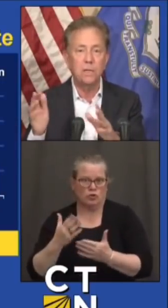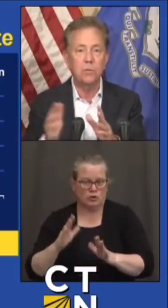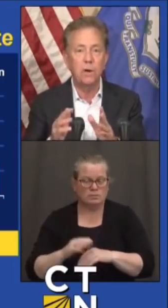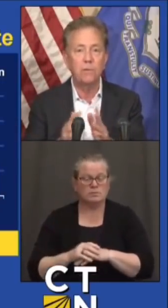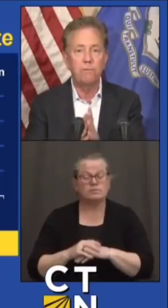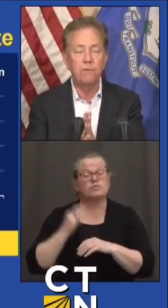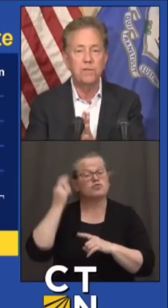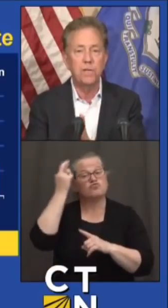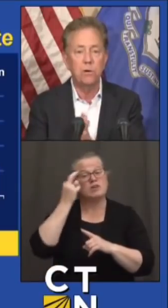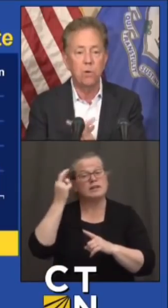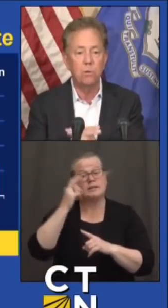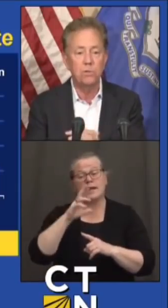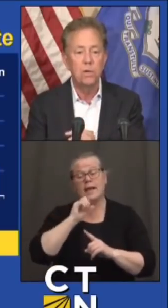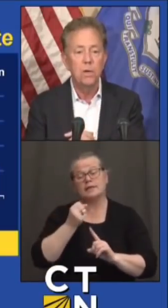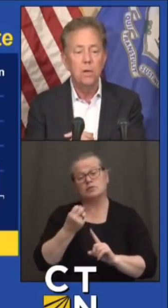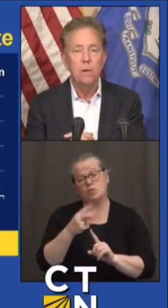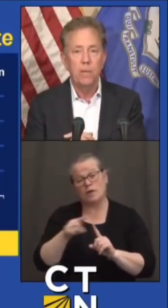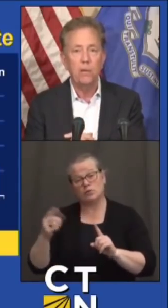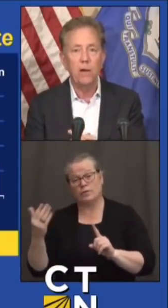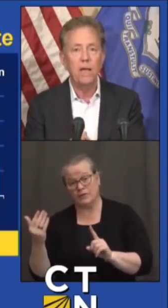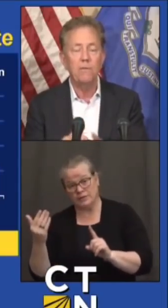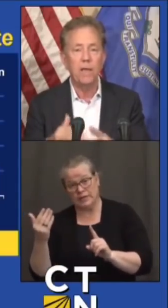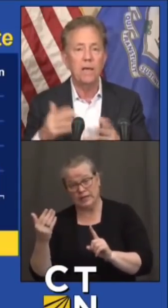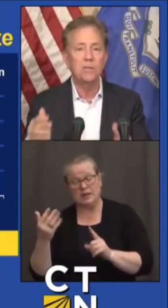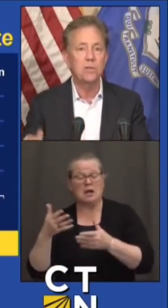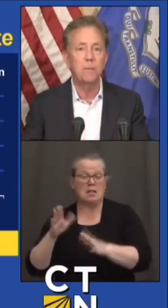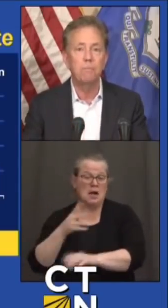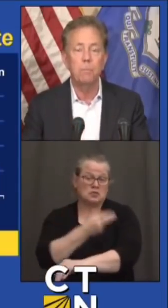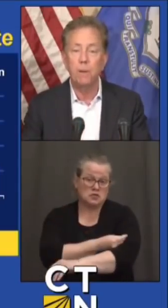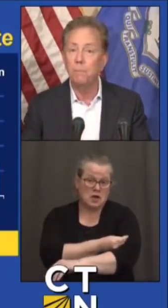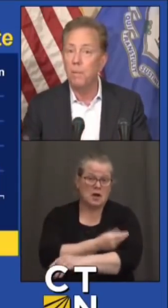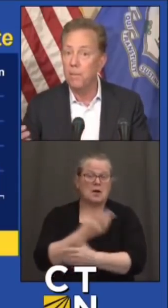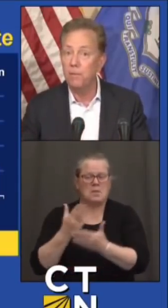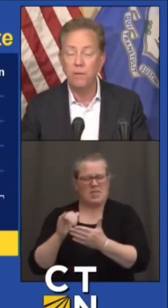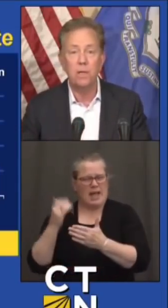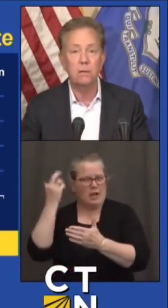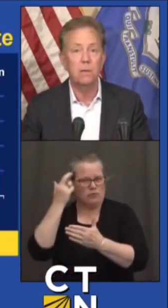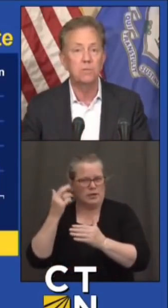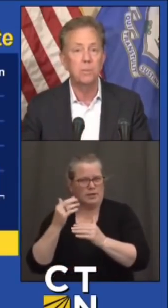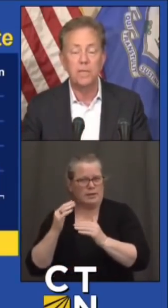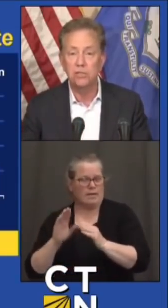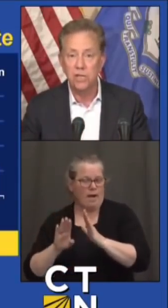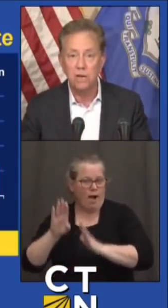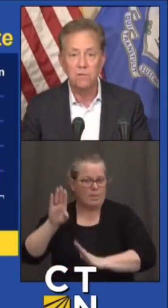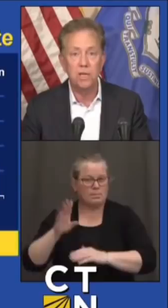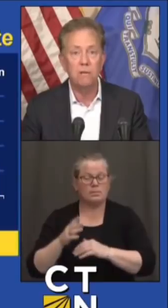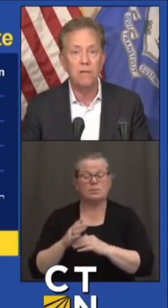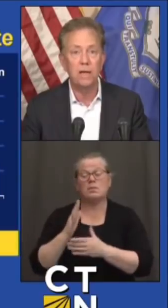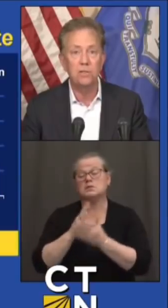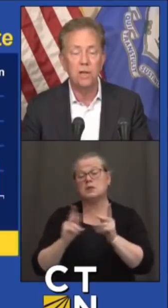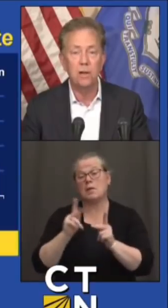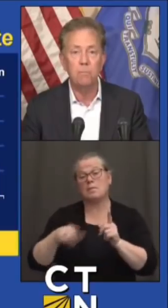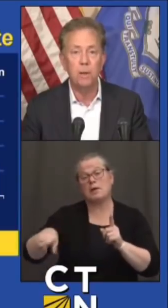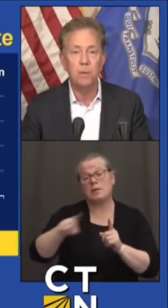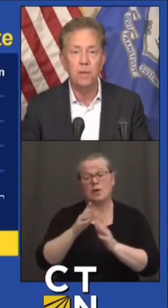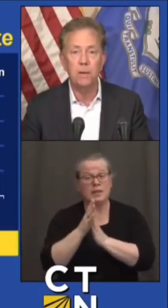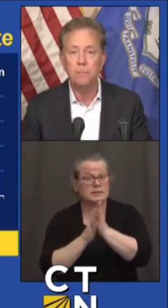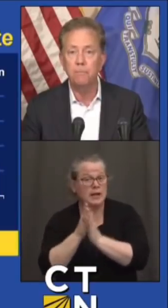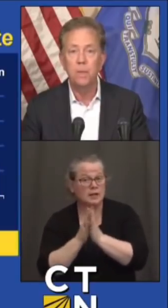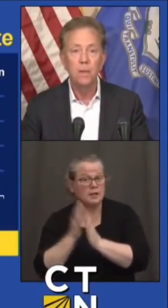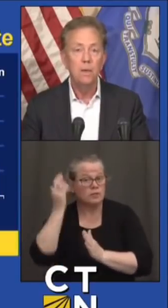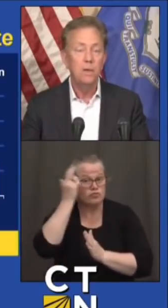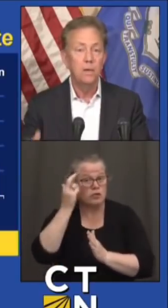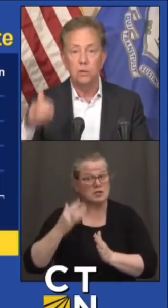related to the 12 to 15-year-olds. But the other half of that is people maybe feeling some of the incentives to get vaccinated.